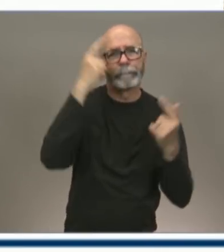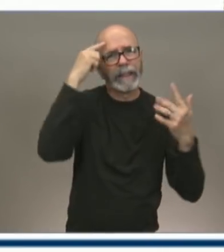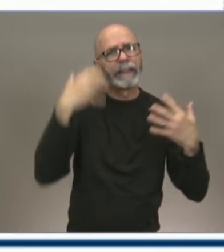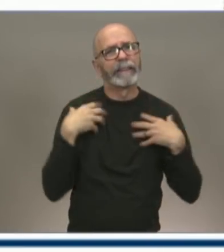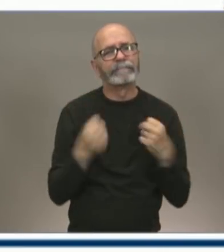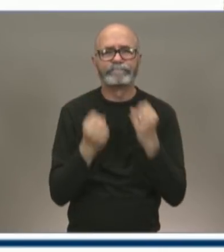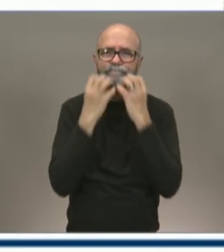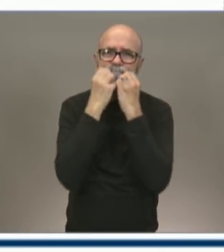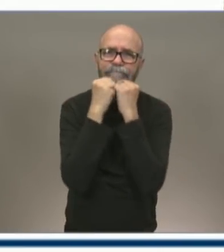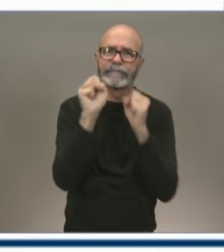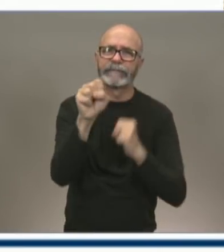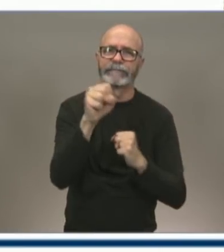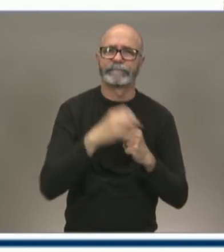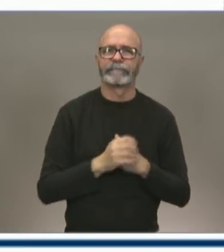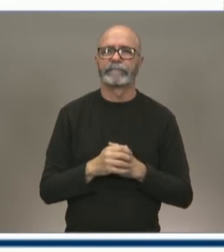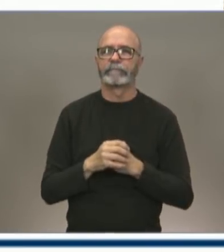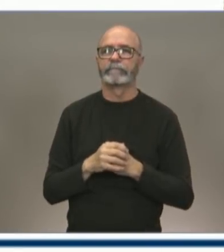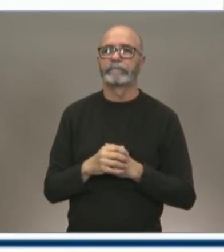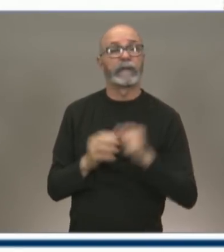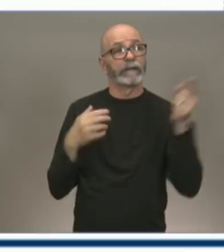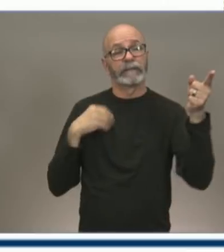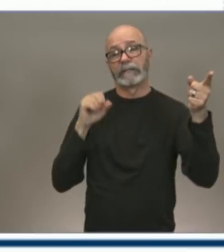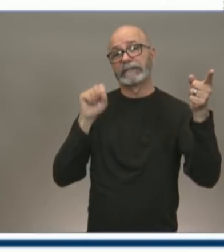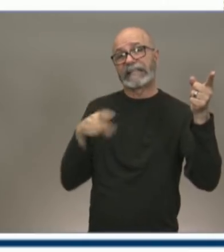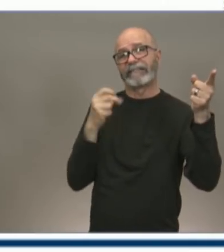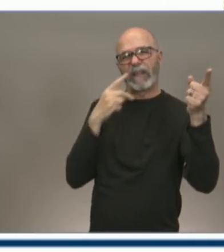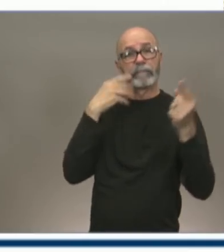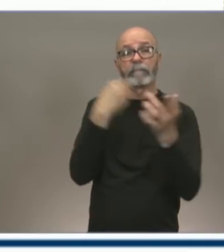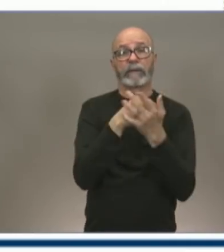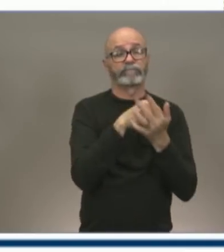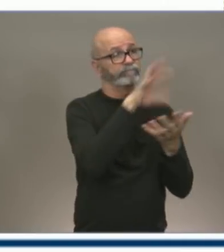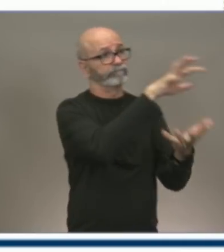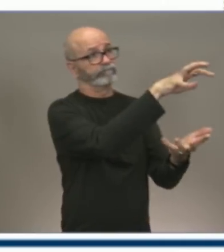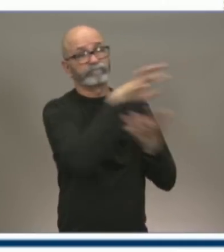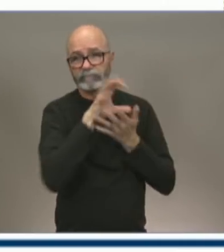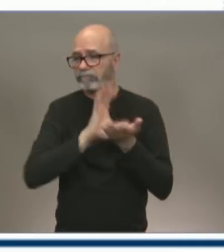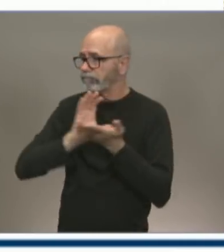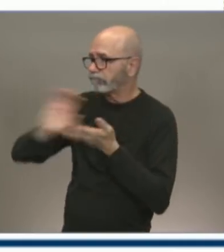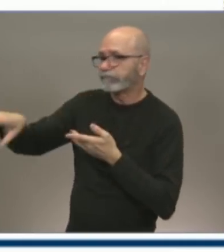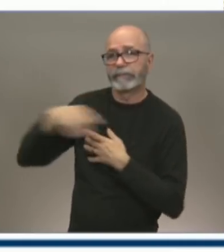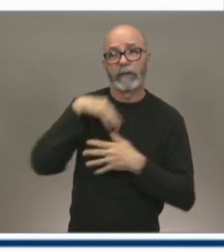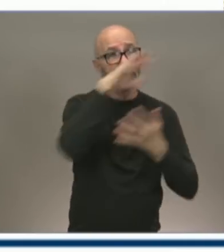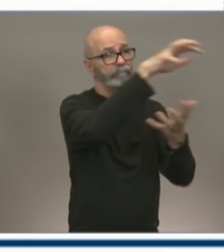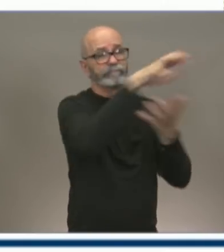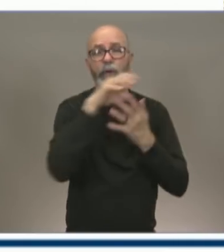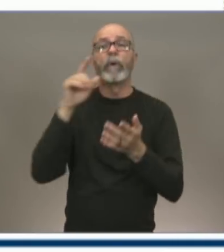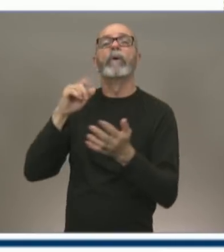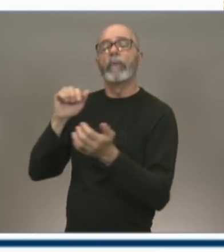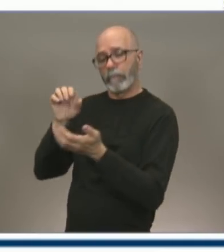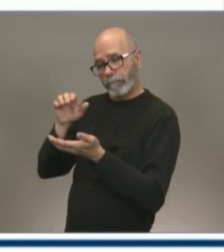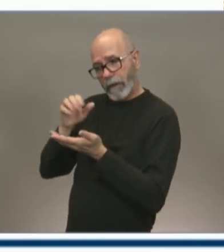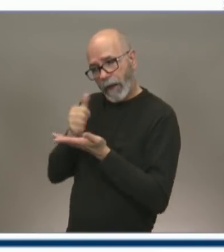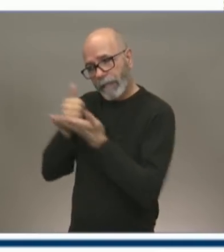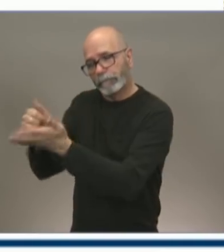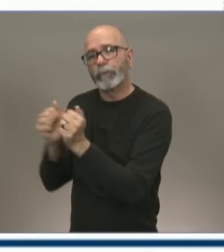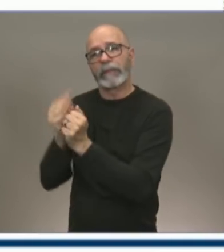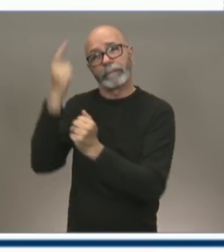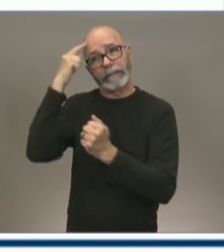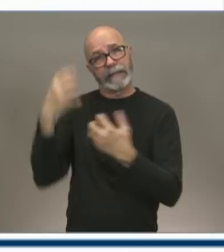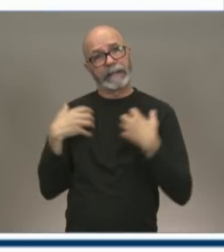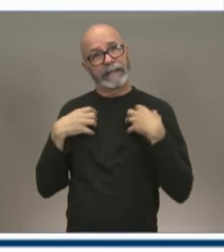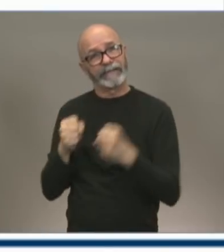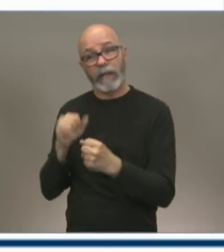we've introduced, we continue to add to the mental health budget as well. We announced early on in COVID additional